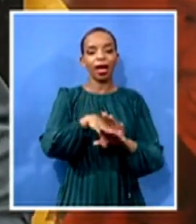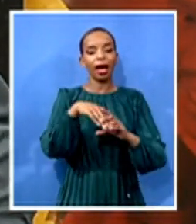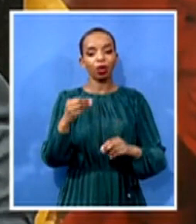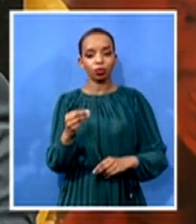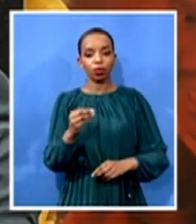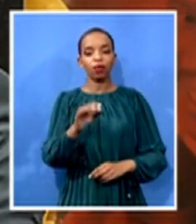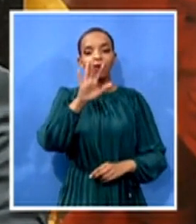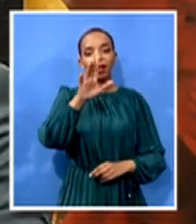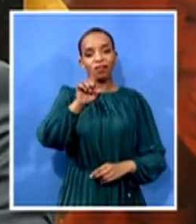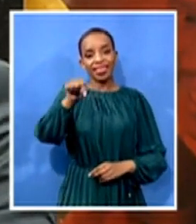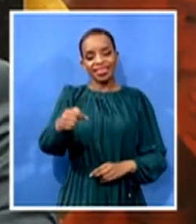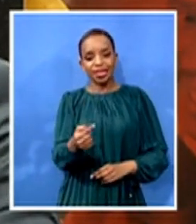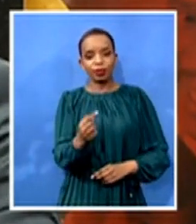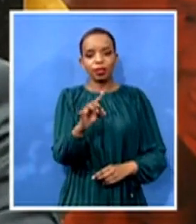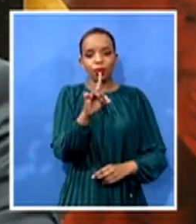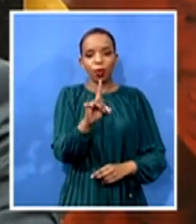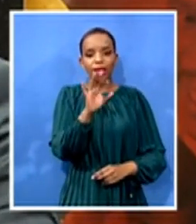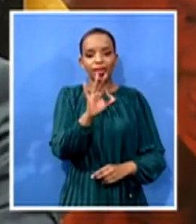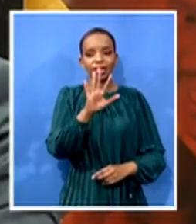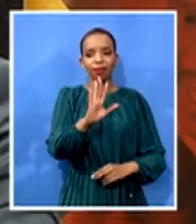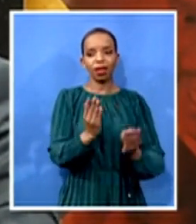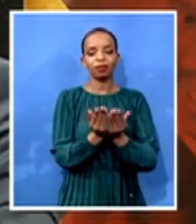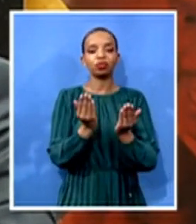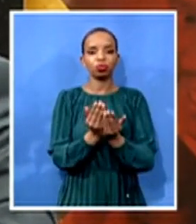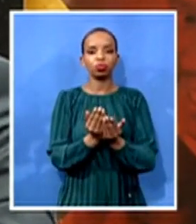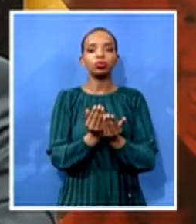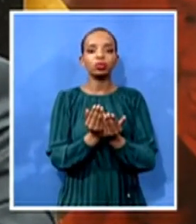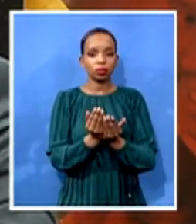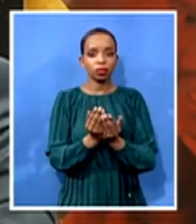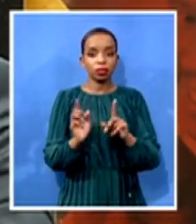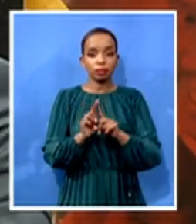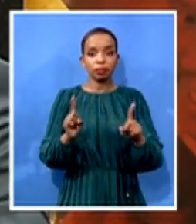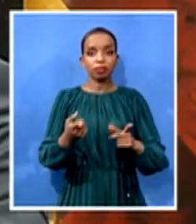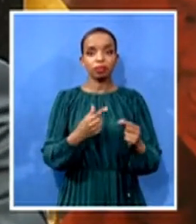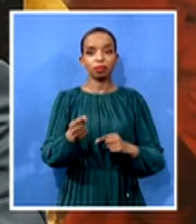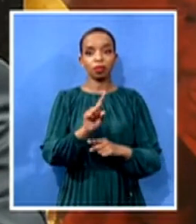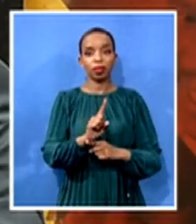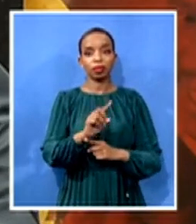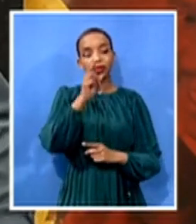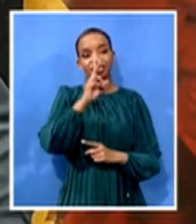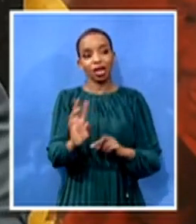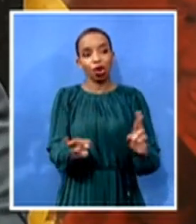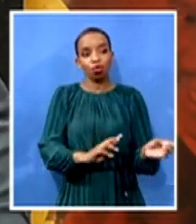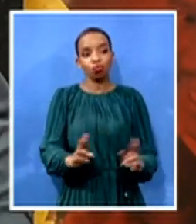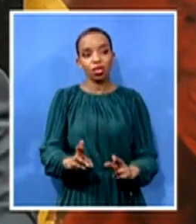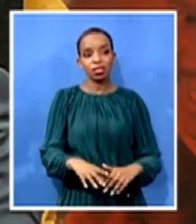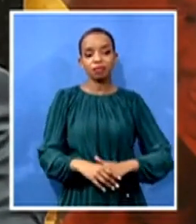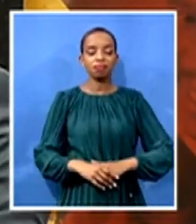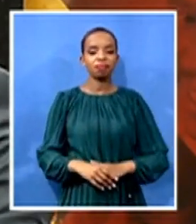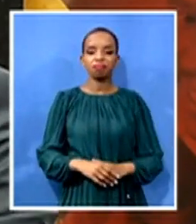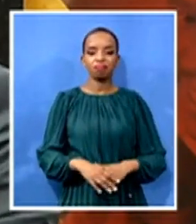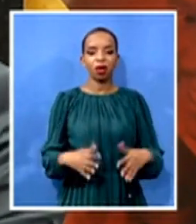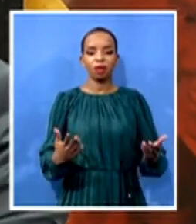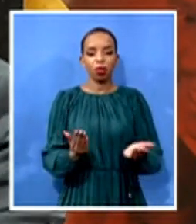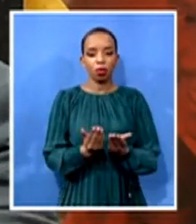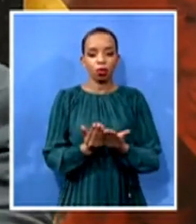5,135 schools responded, indicating that they are not ready for the reopening of grades planned to go back to school